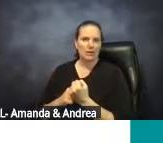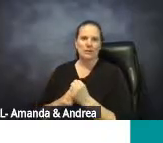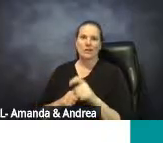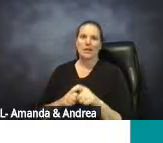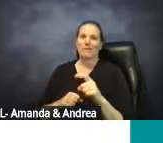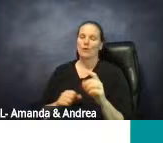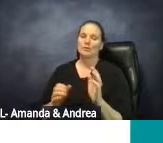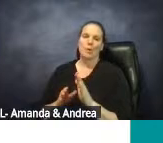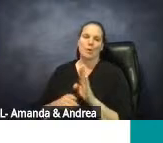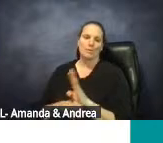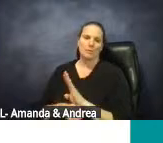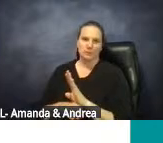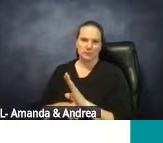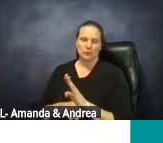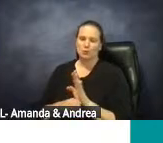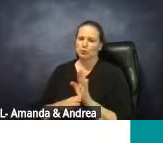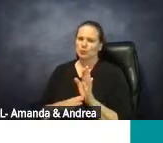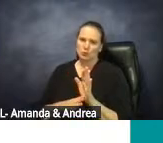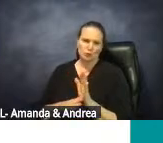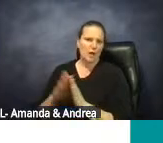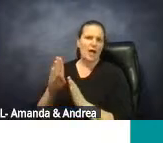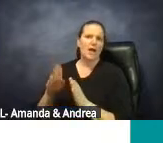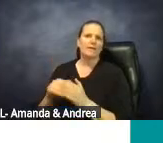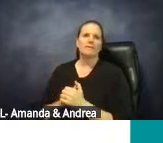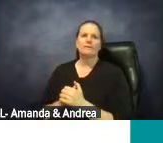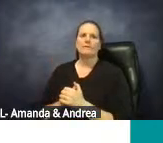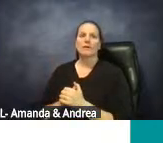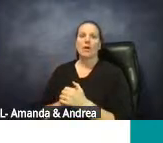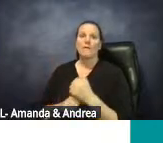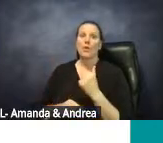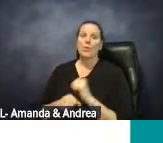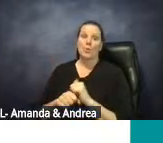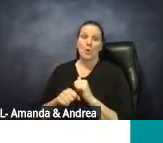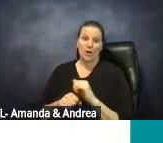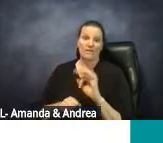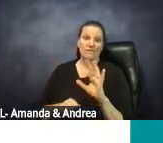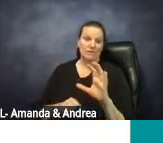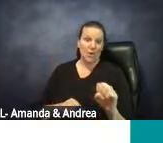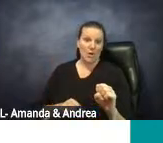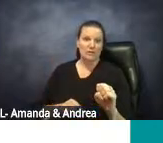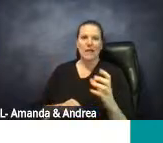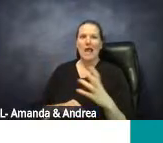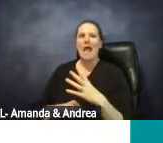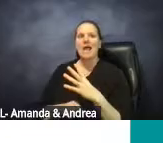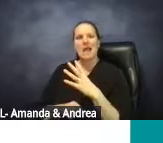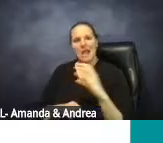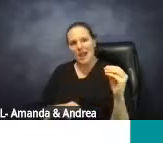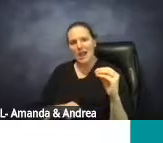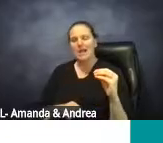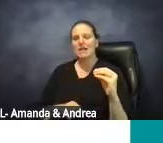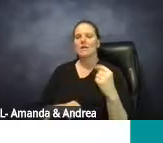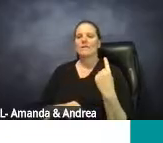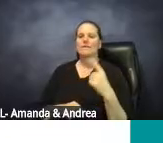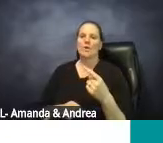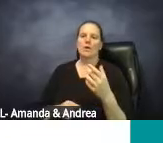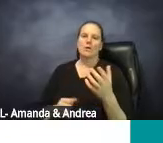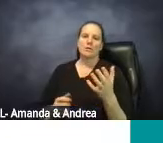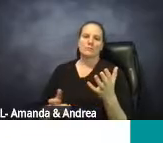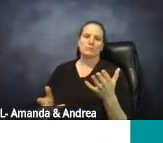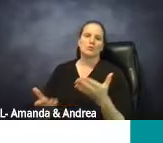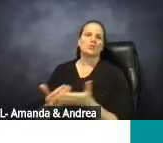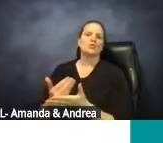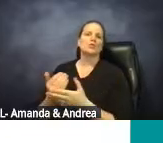small businesses to thrive, both for their workforce and for incoming